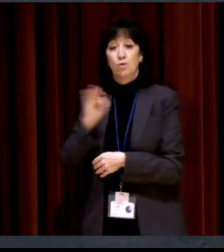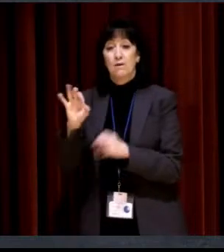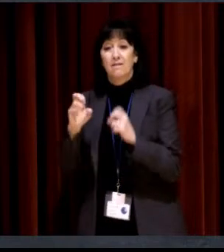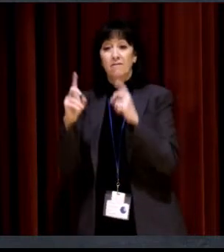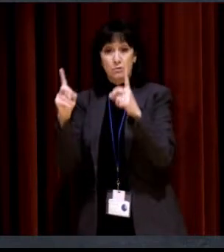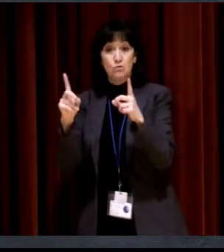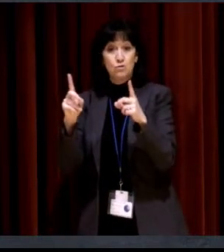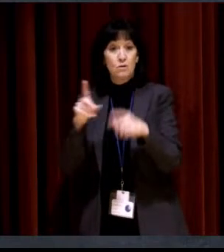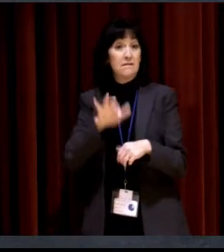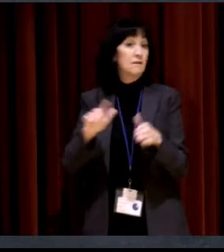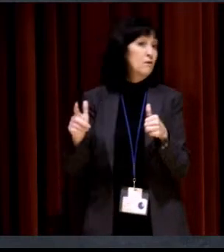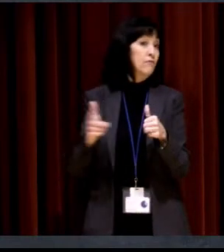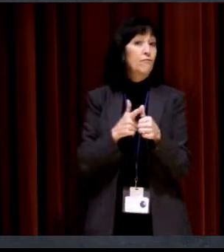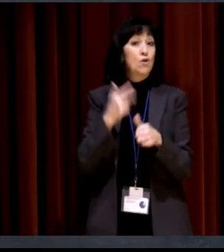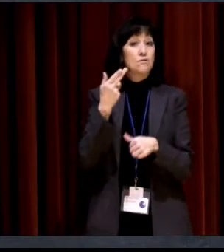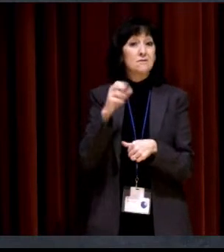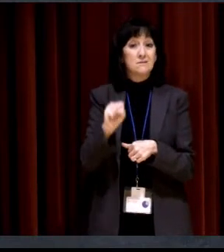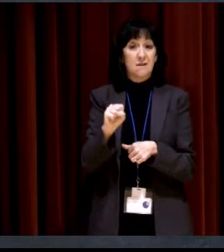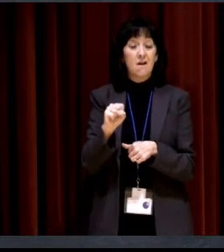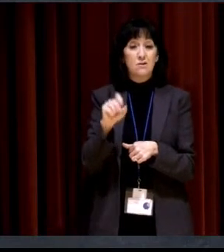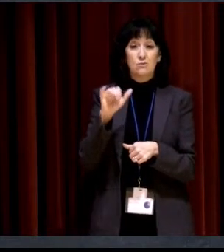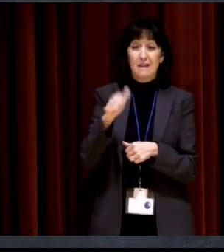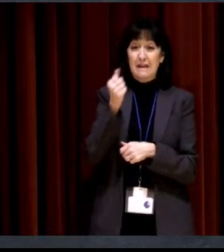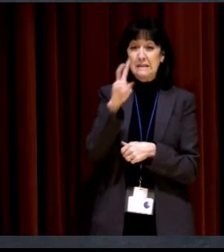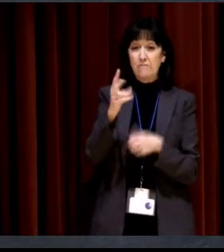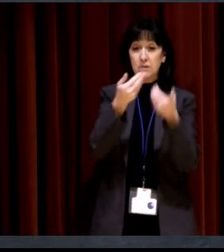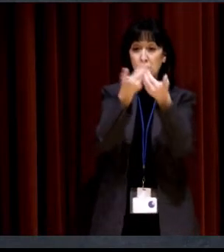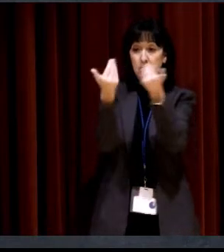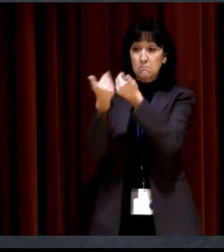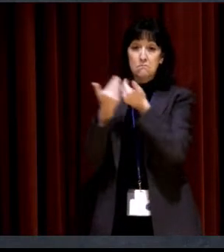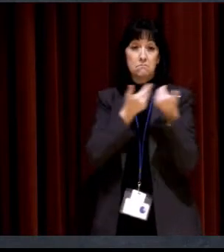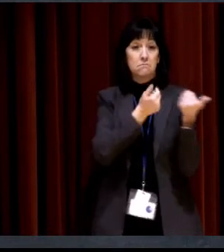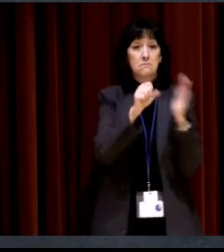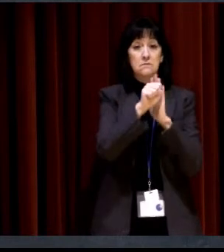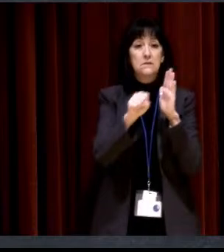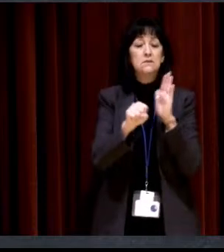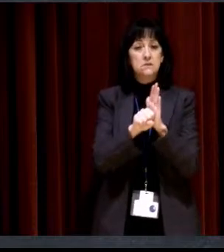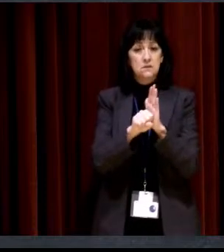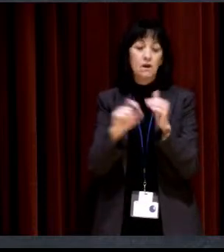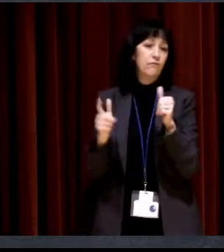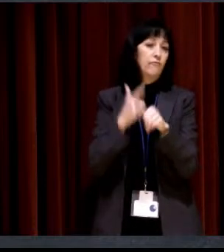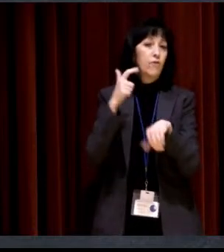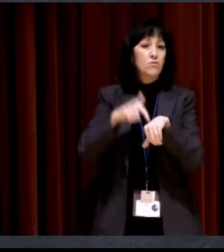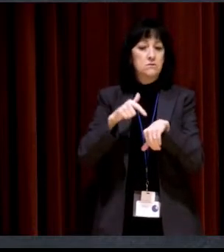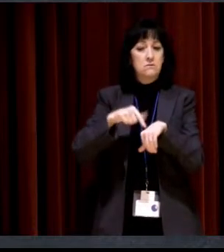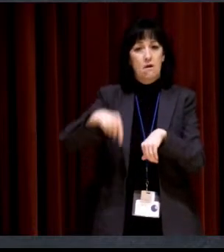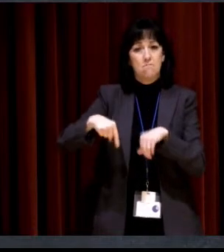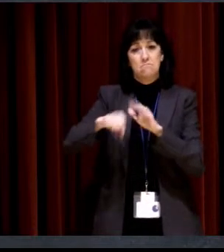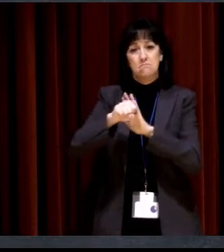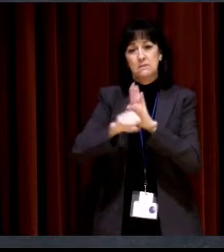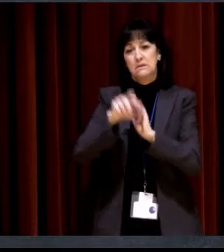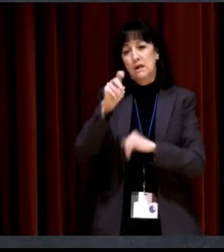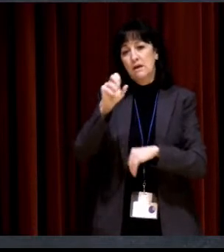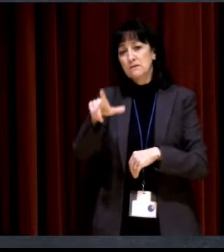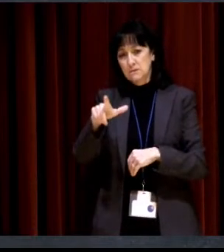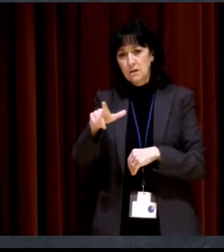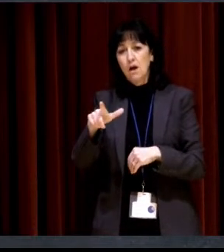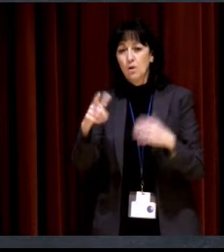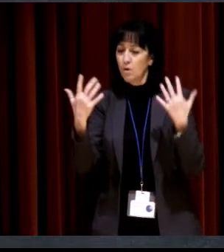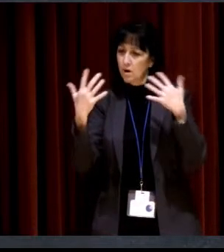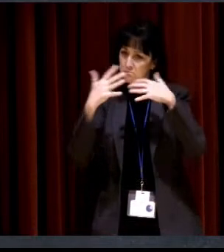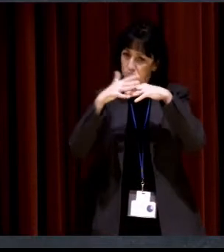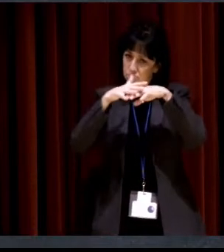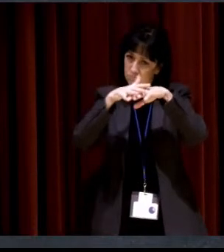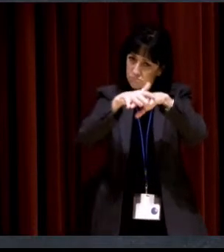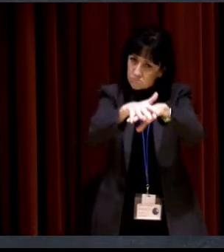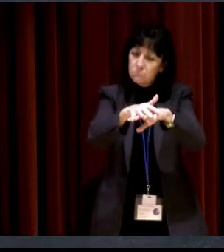high school in the 17 segregated states to integrate. And our case that went up with Brown versus Board of